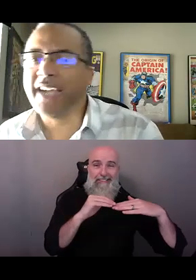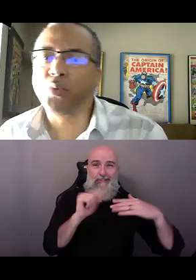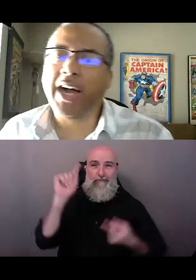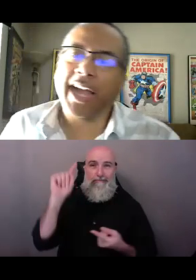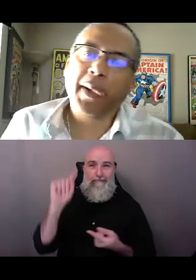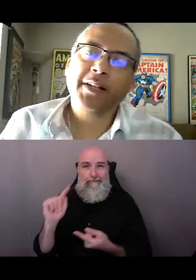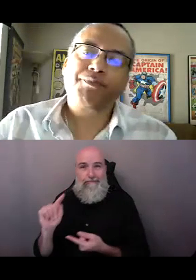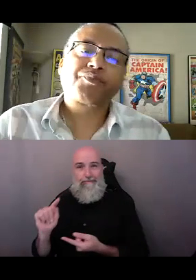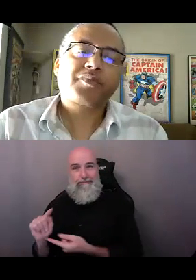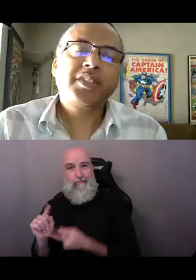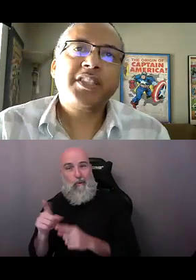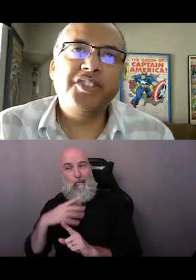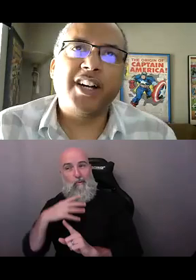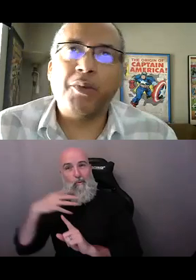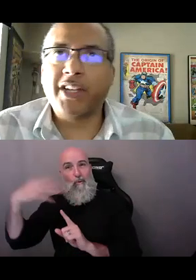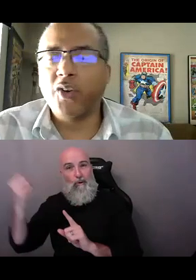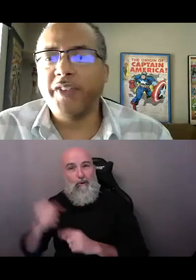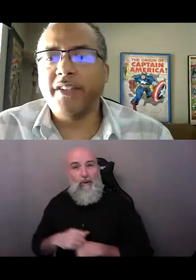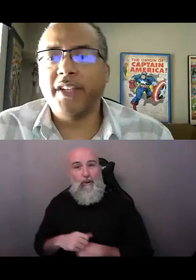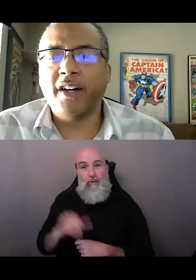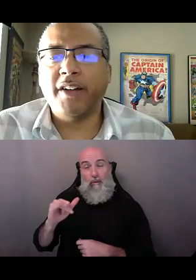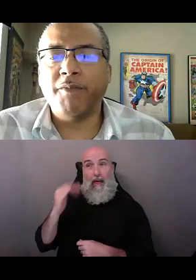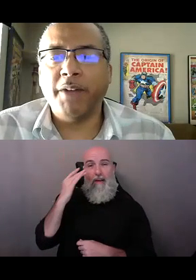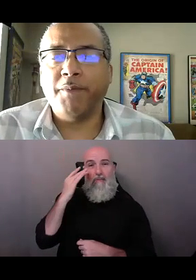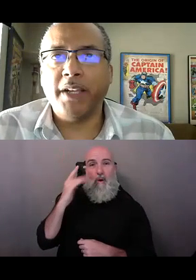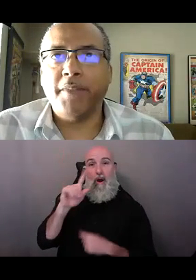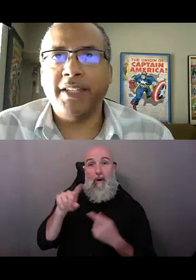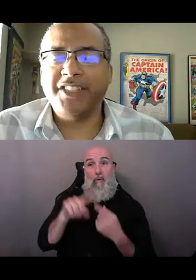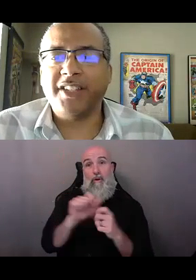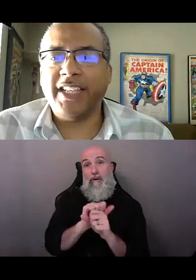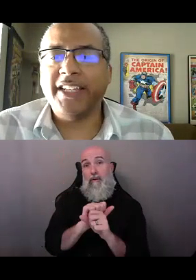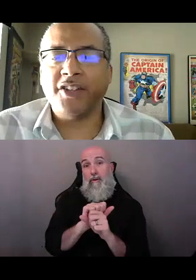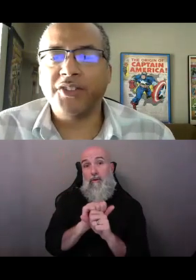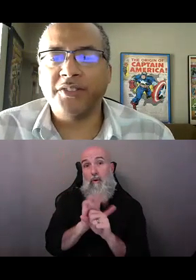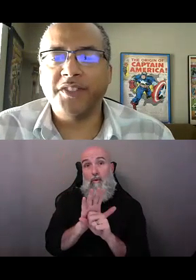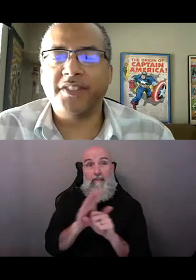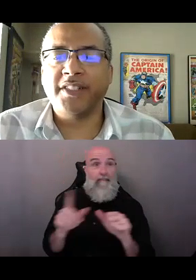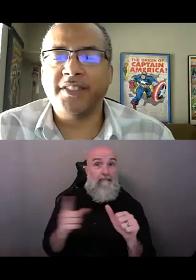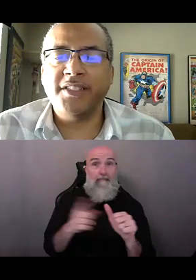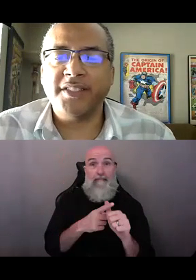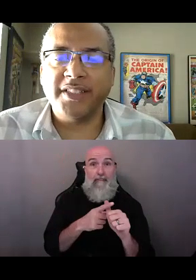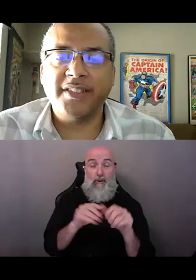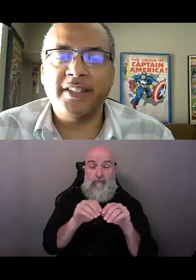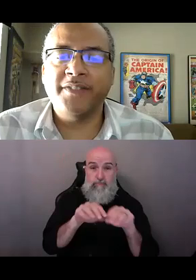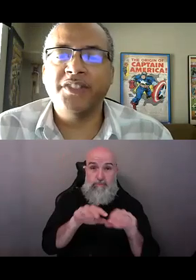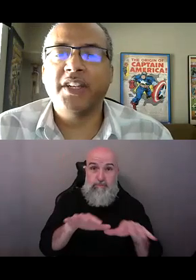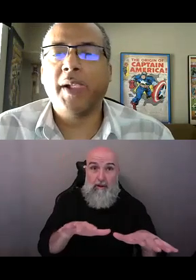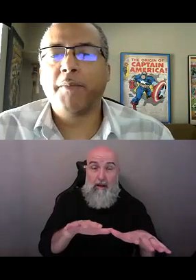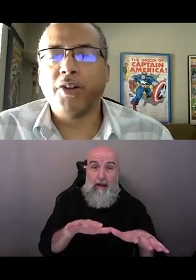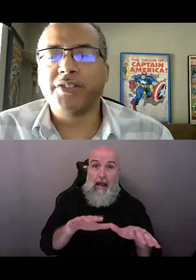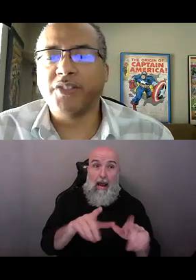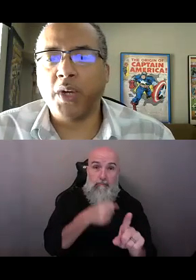So that's why you saw that when COVID initially hit nursing facilities, assisted